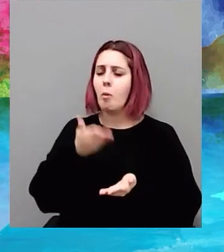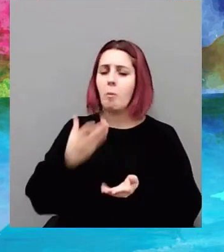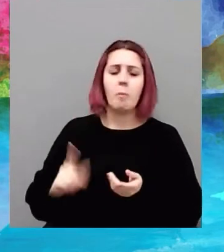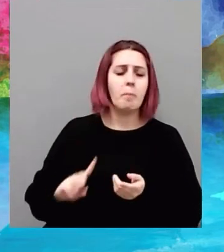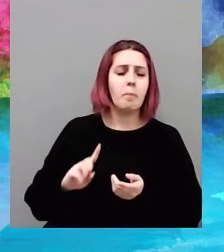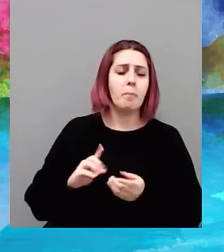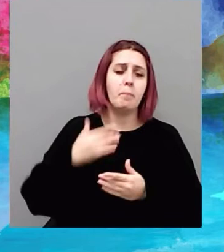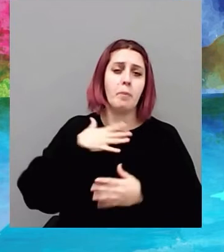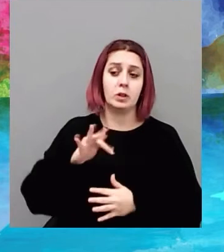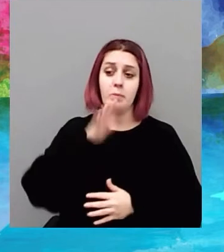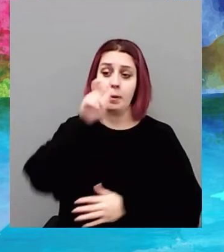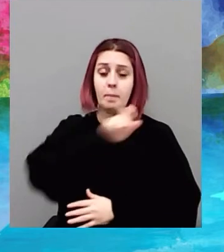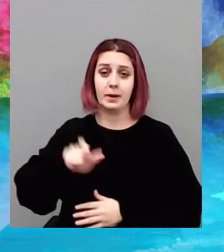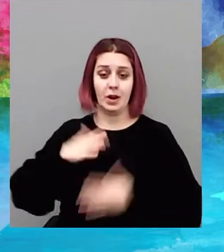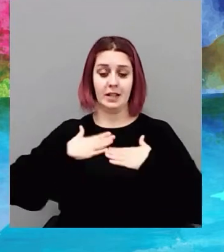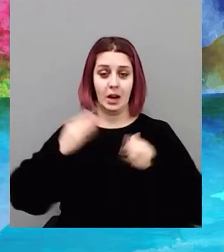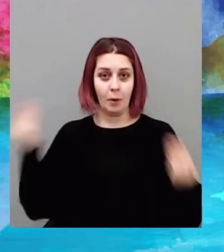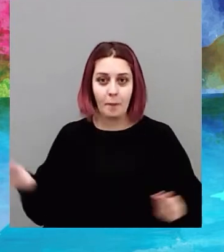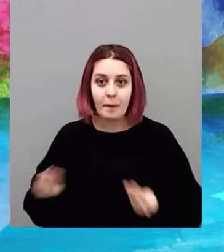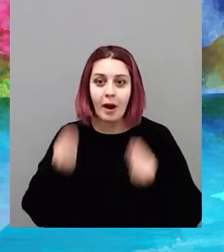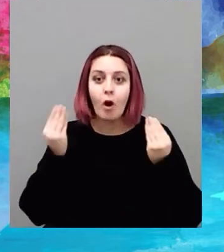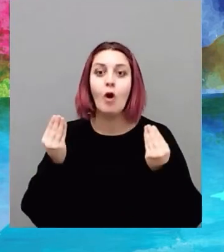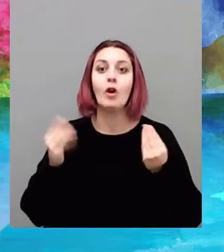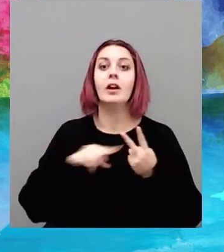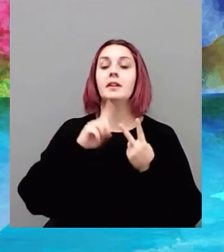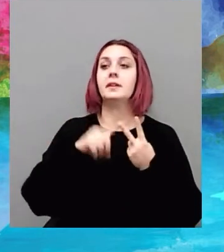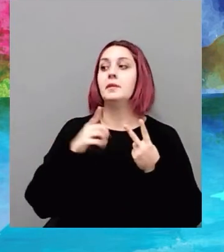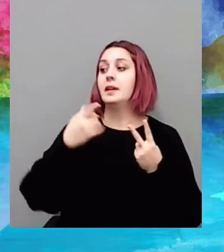it improves the health of citizens,